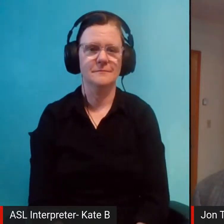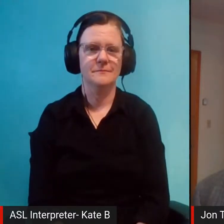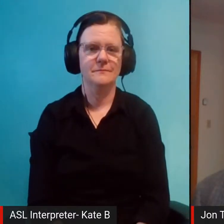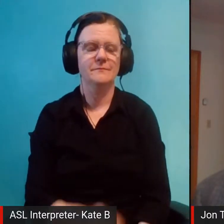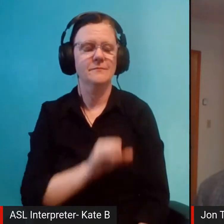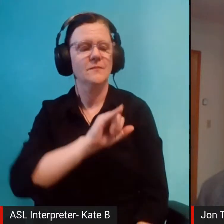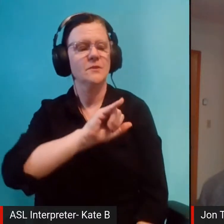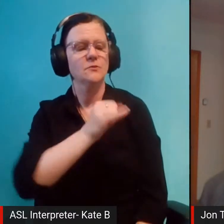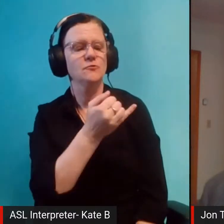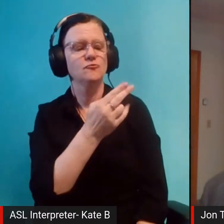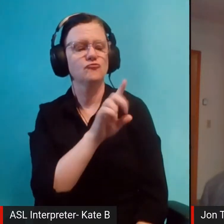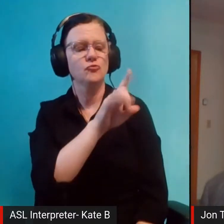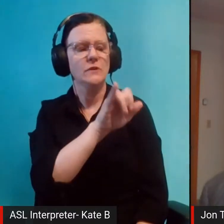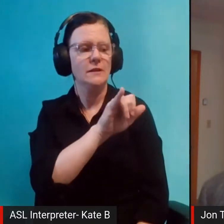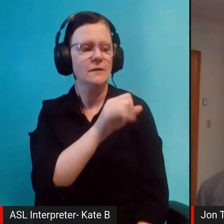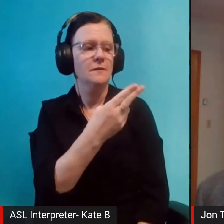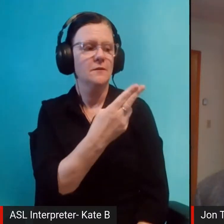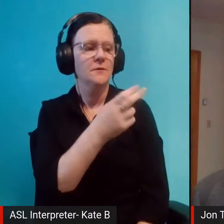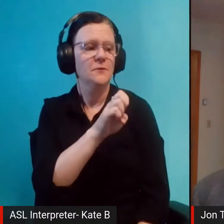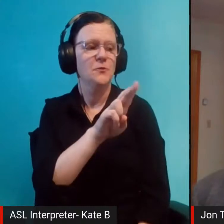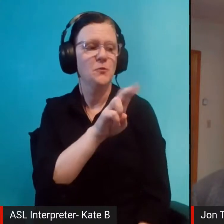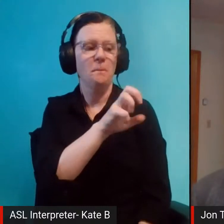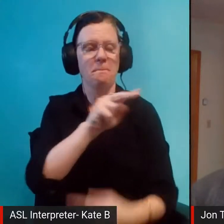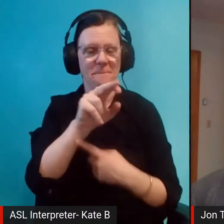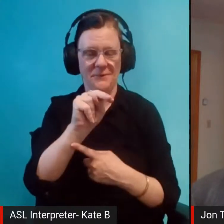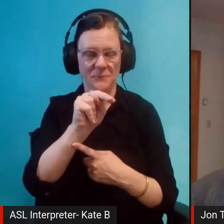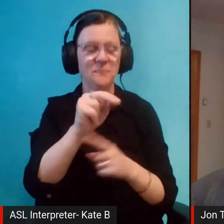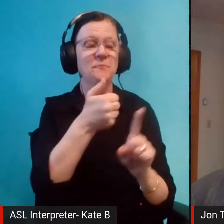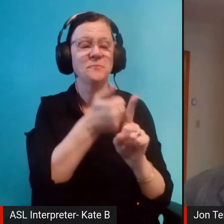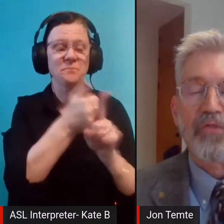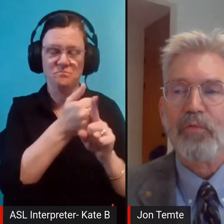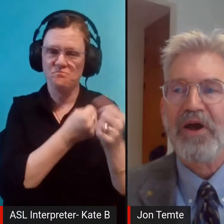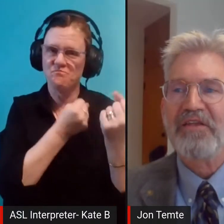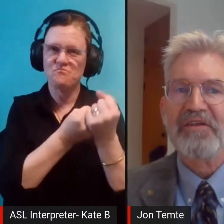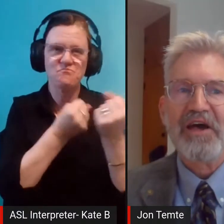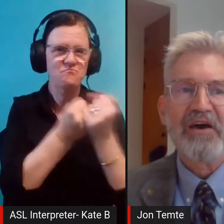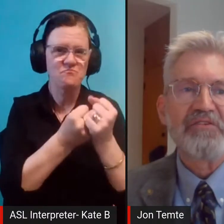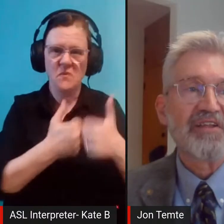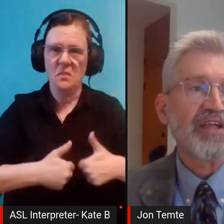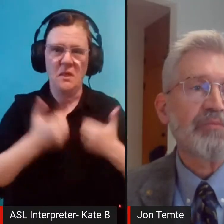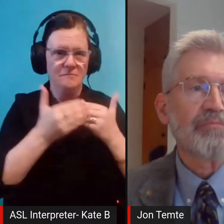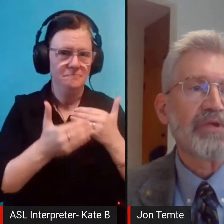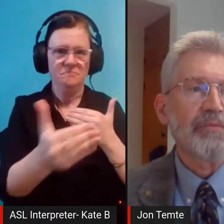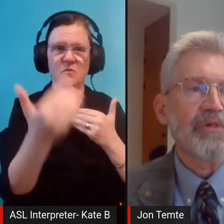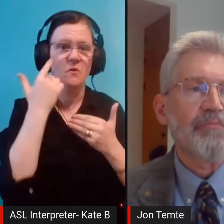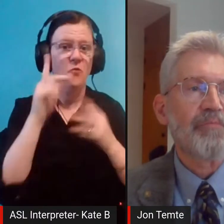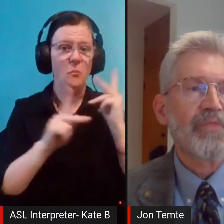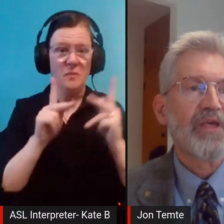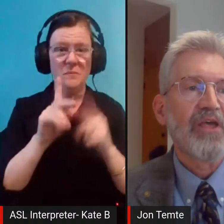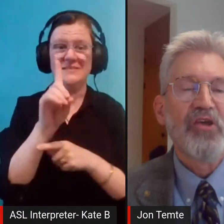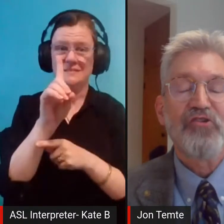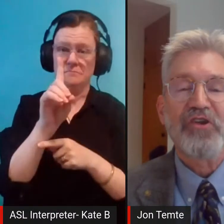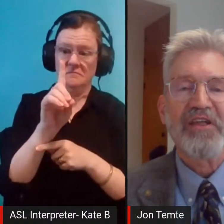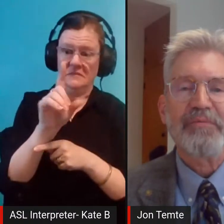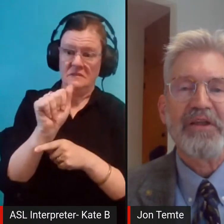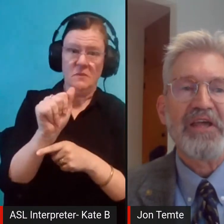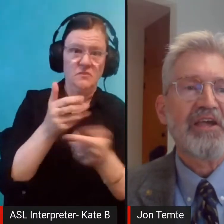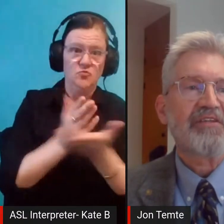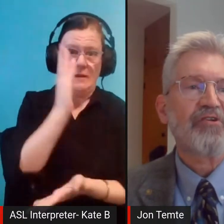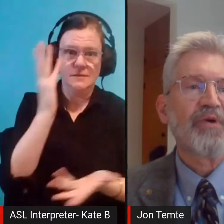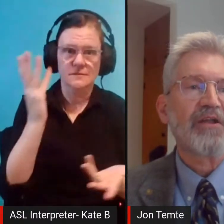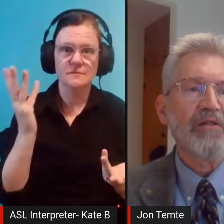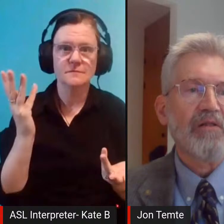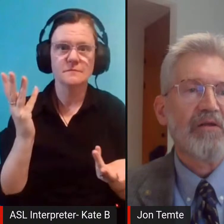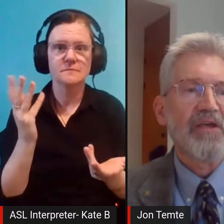Judy Heumann is a lifelong advocate for the rights of disabled people. She has